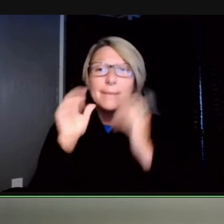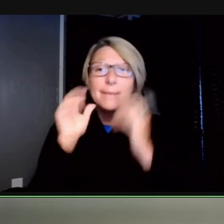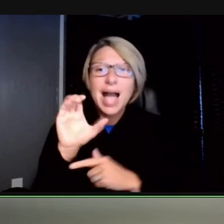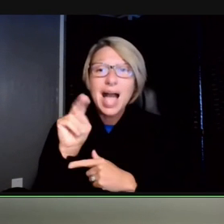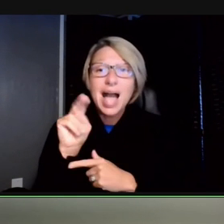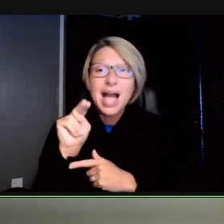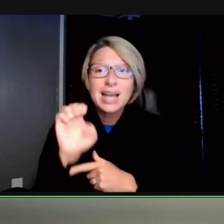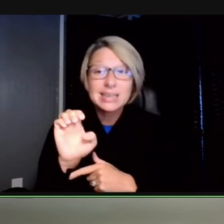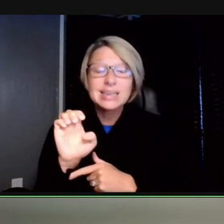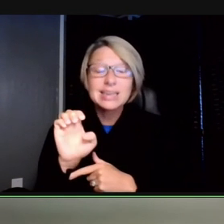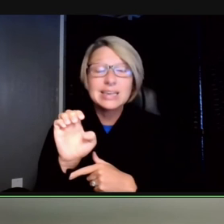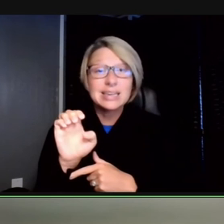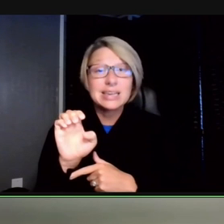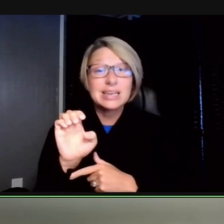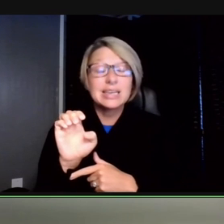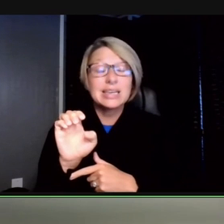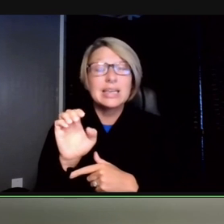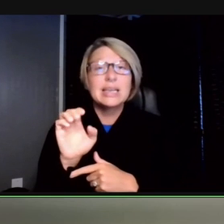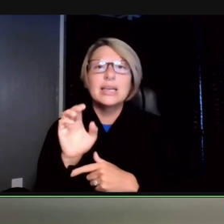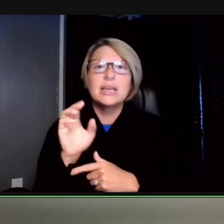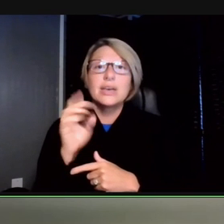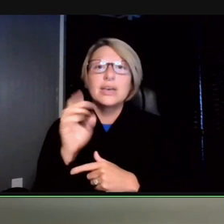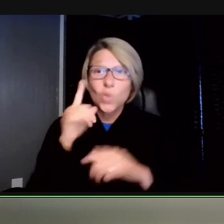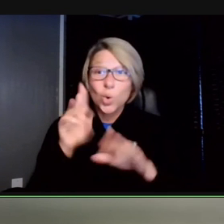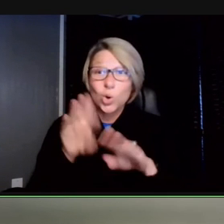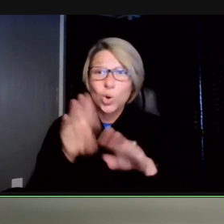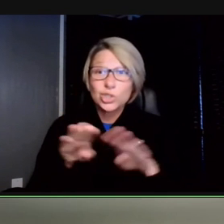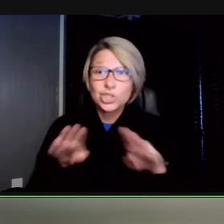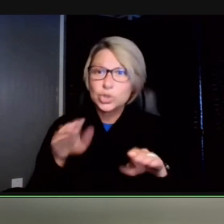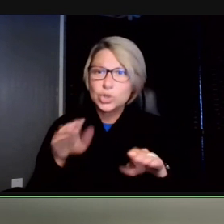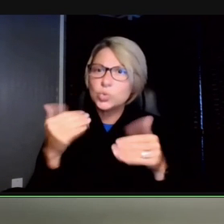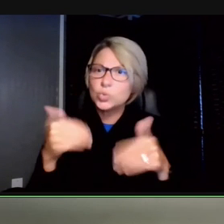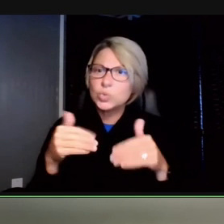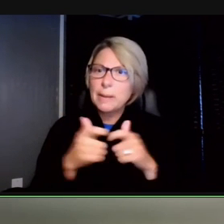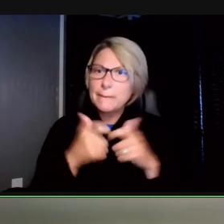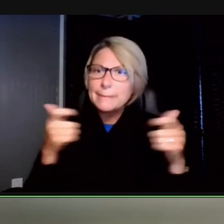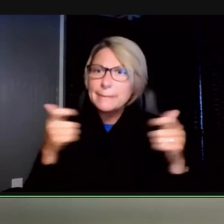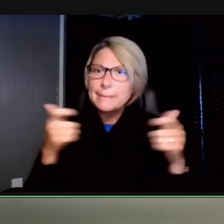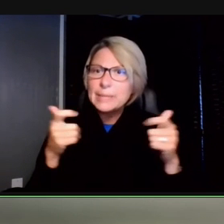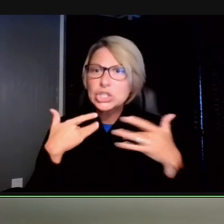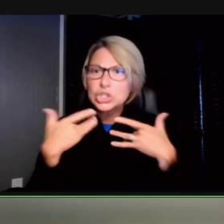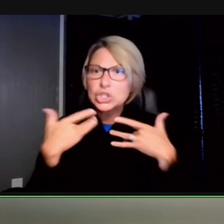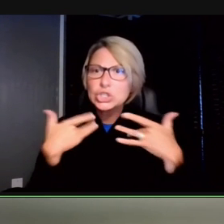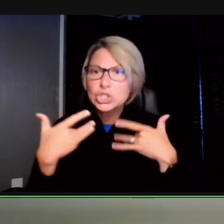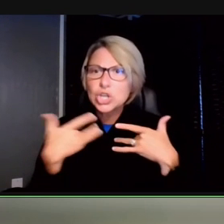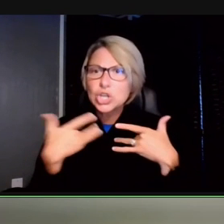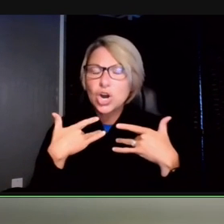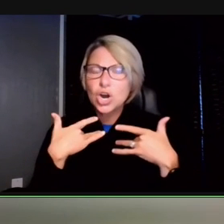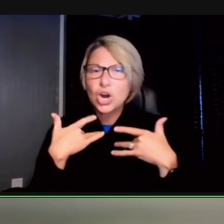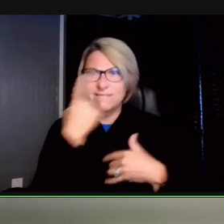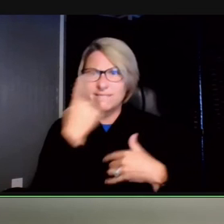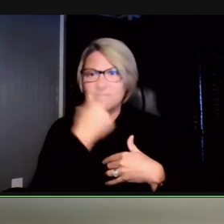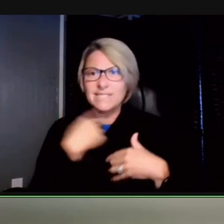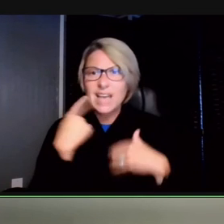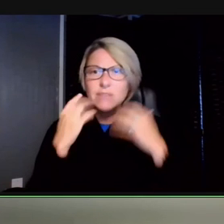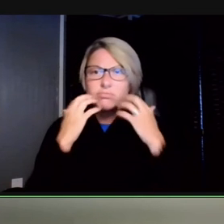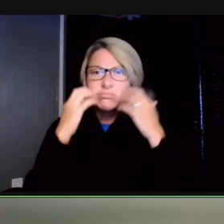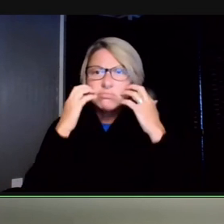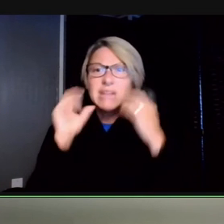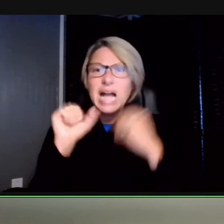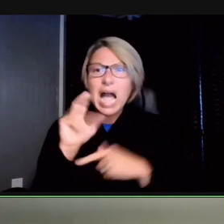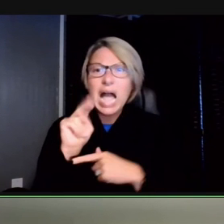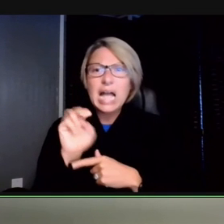biggest concerns with some of the children, was about them developing acne. And they were